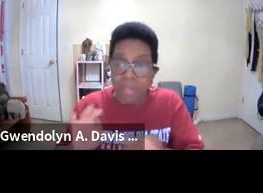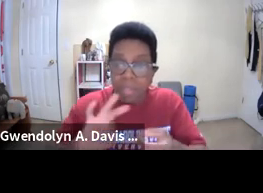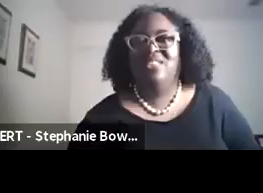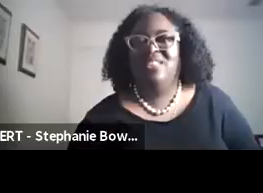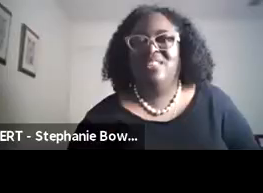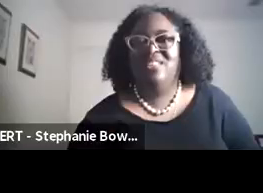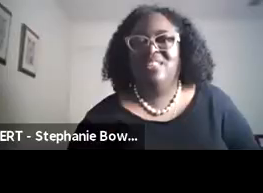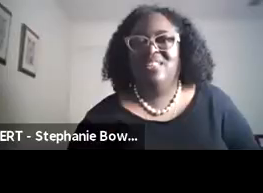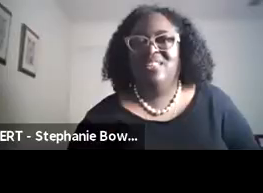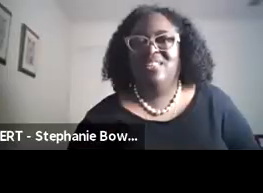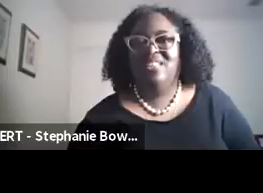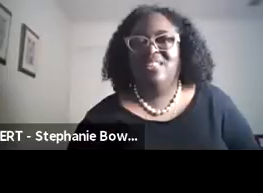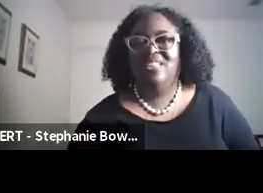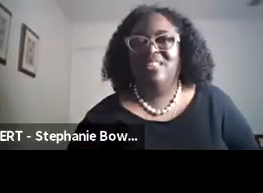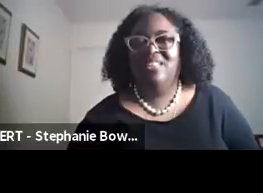Interpreter.